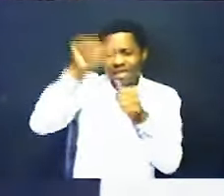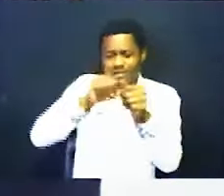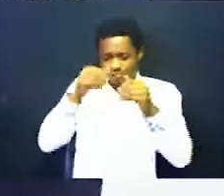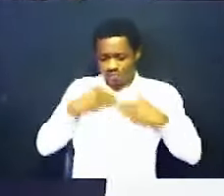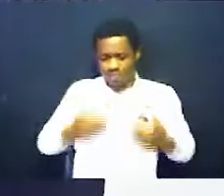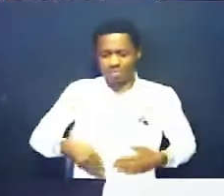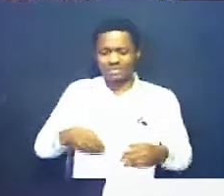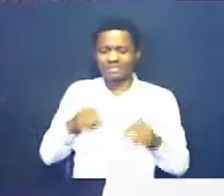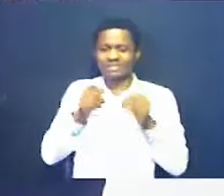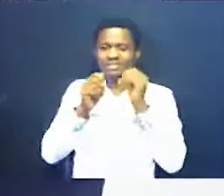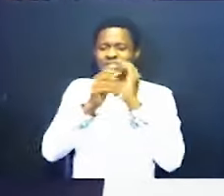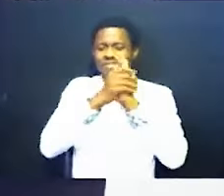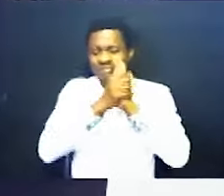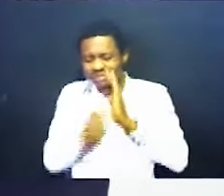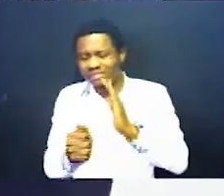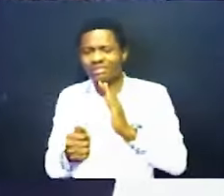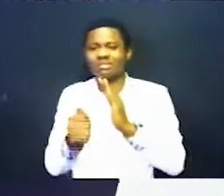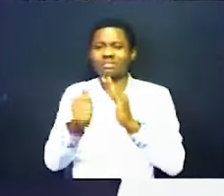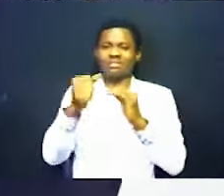skills.